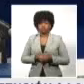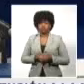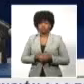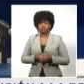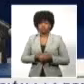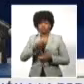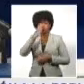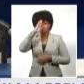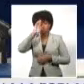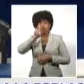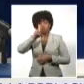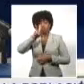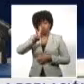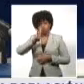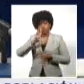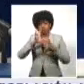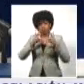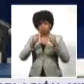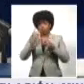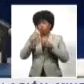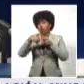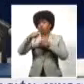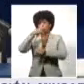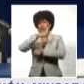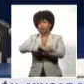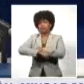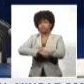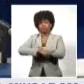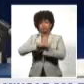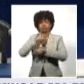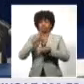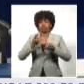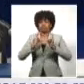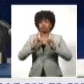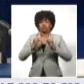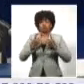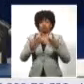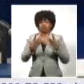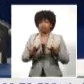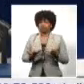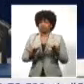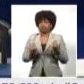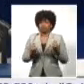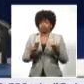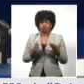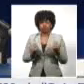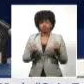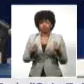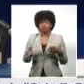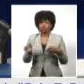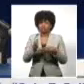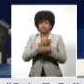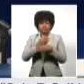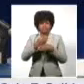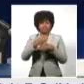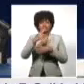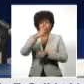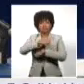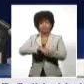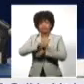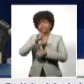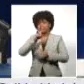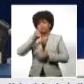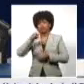is 5.7%. That is, of every 100 people who